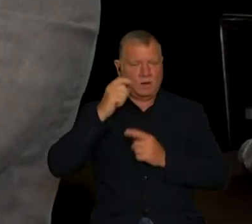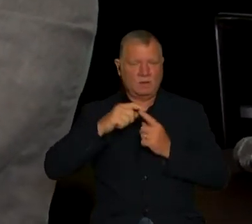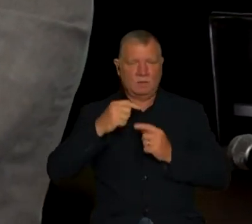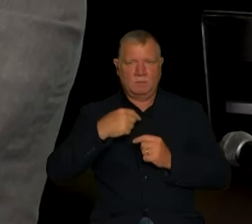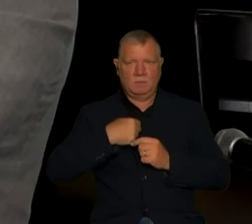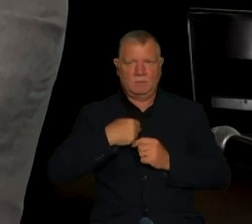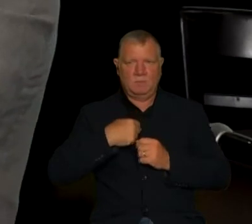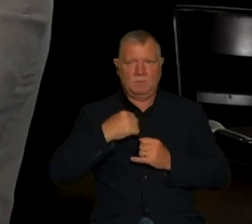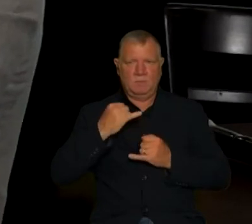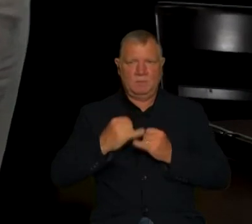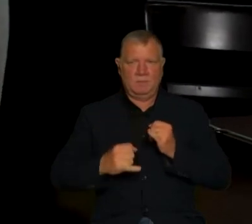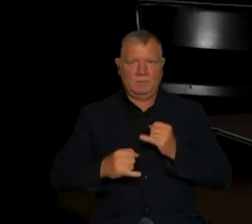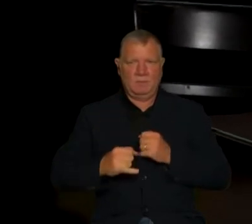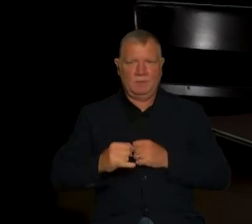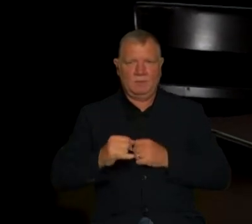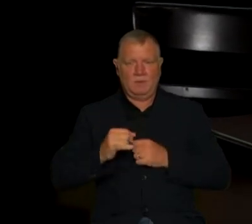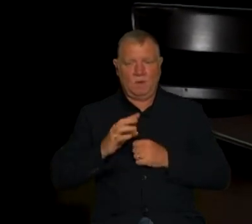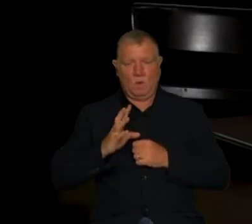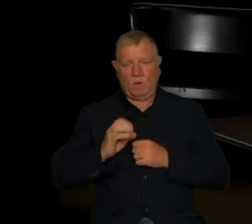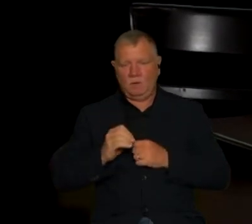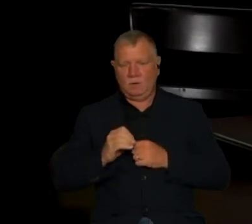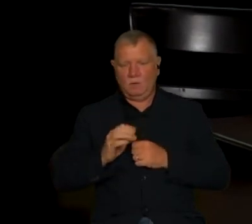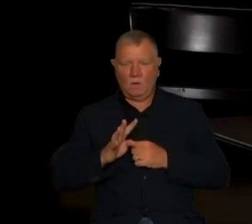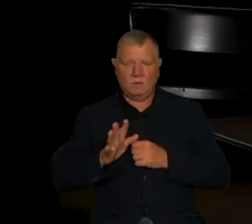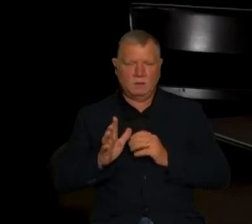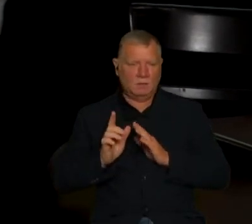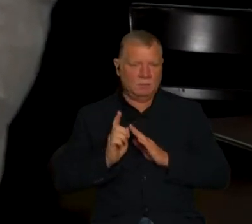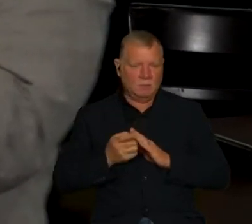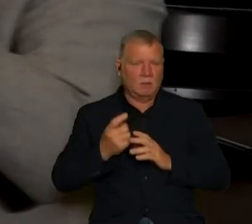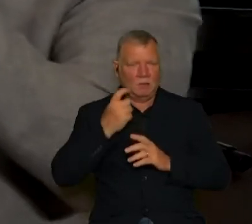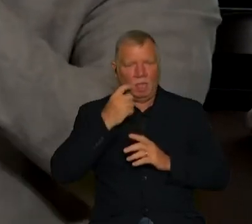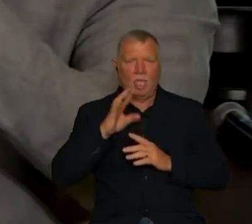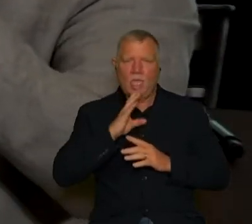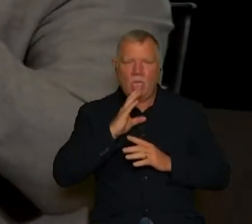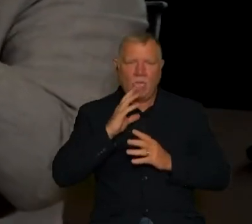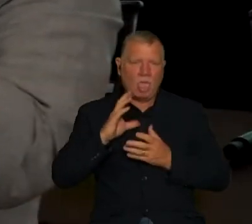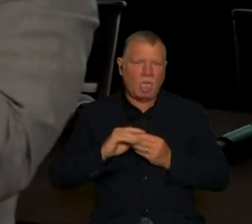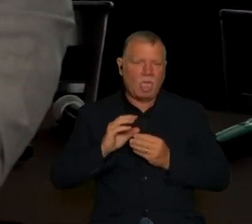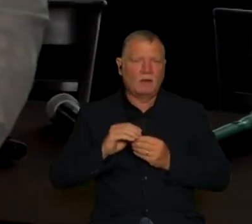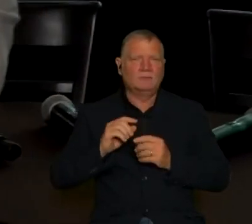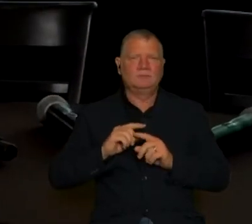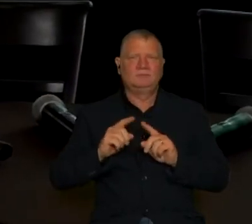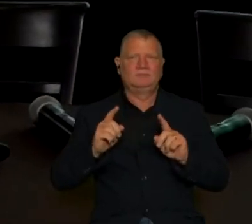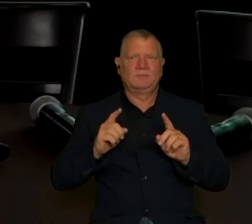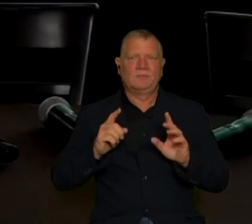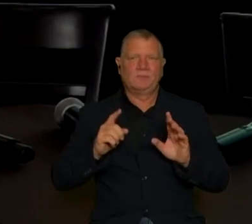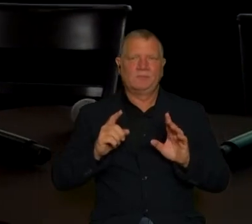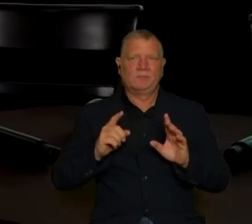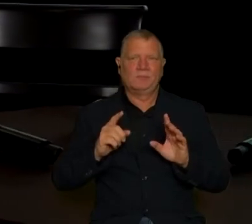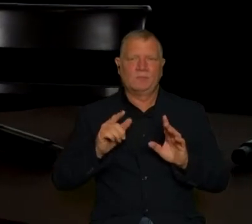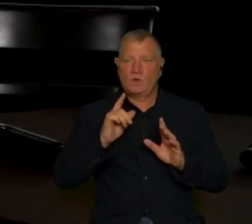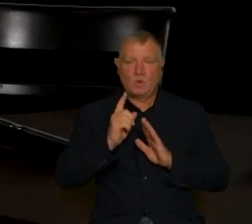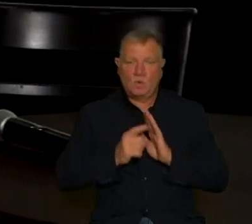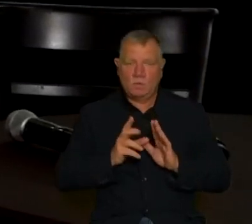you've been listening to me for the last, I don't know, 40 minutes, 45 minutes. I don't know,